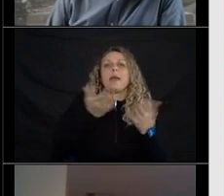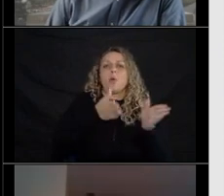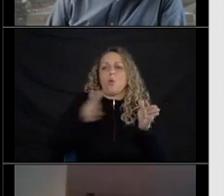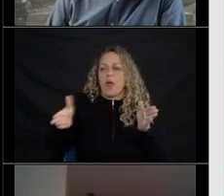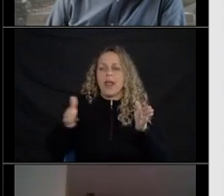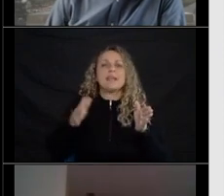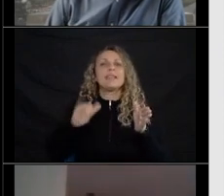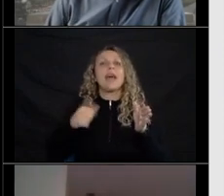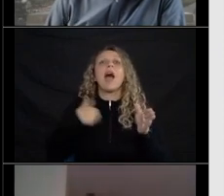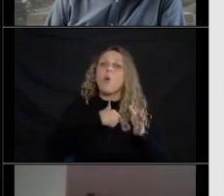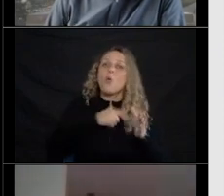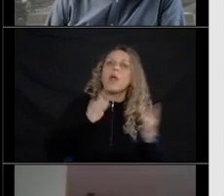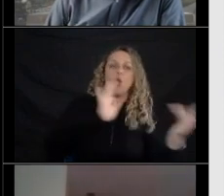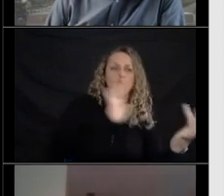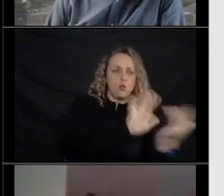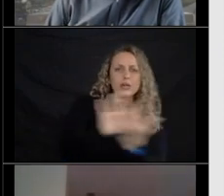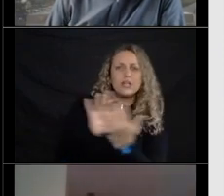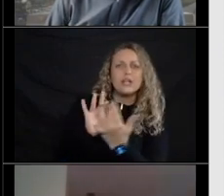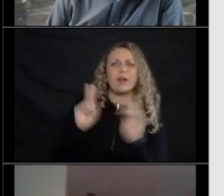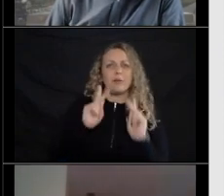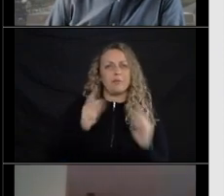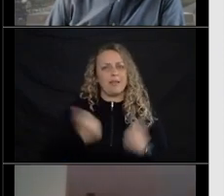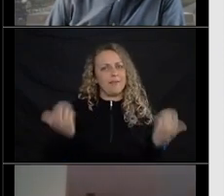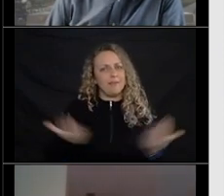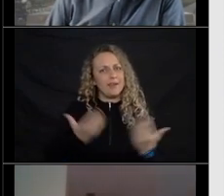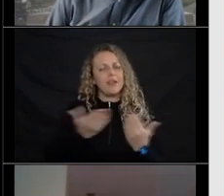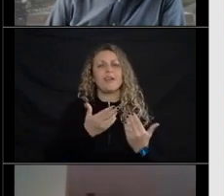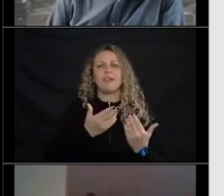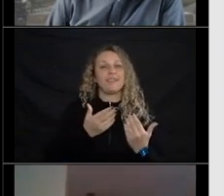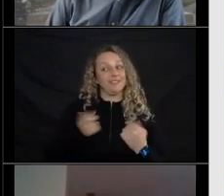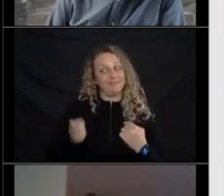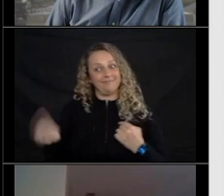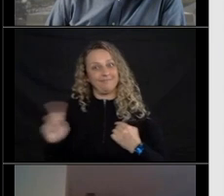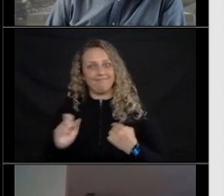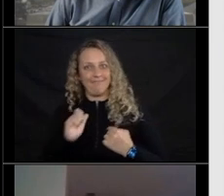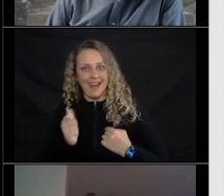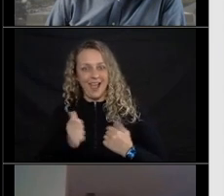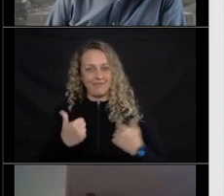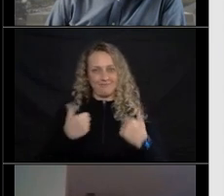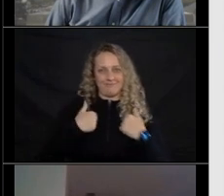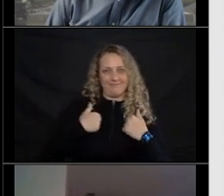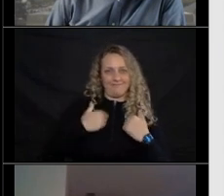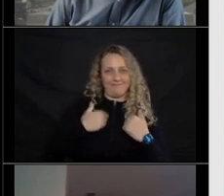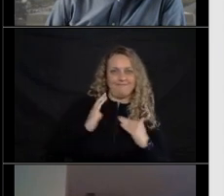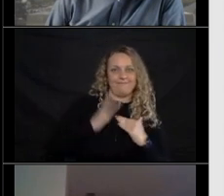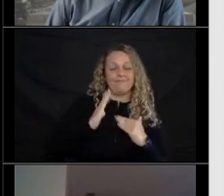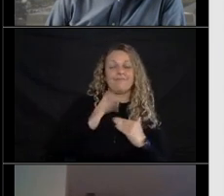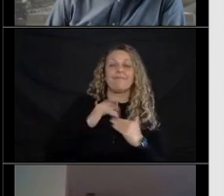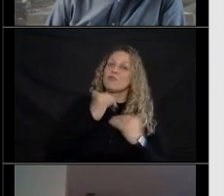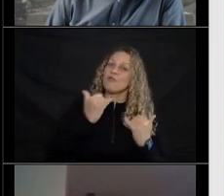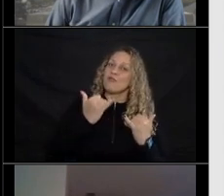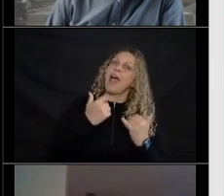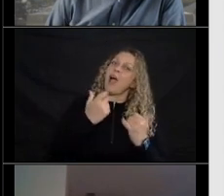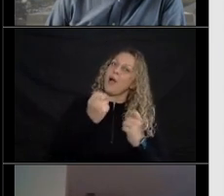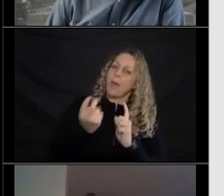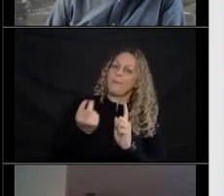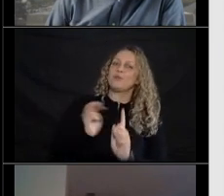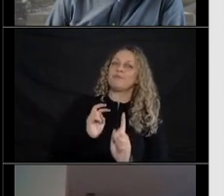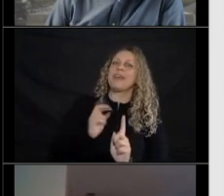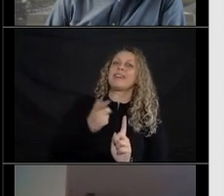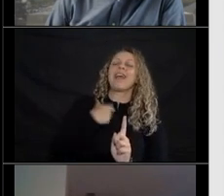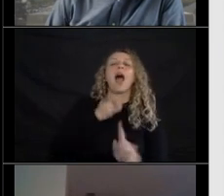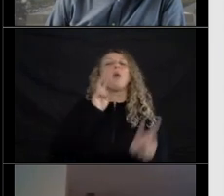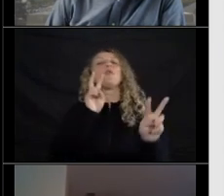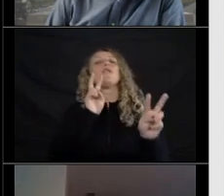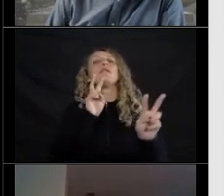that we are reaching out to our residents in ways that others are not. And so on that line of thinking, I'm also looking forward to